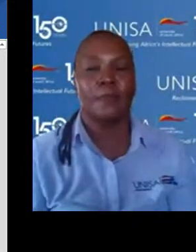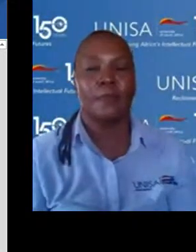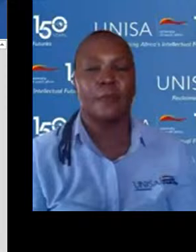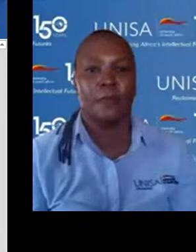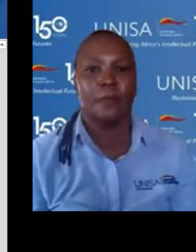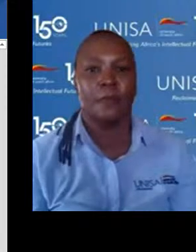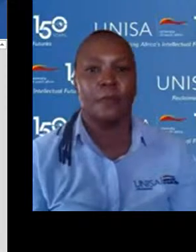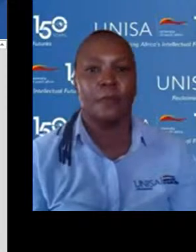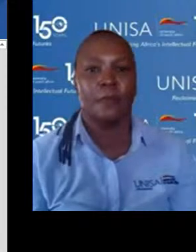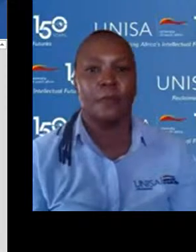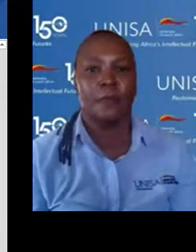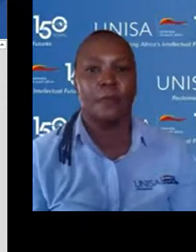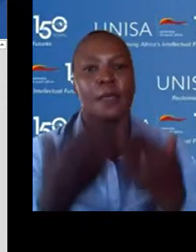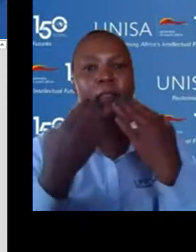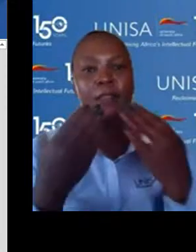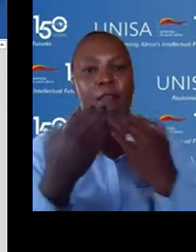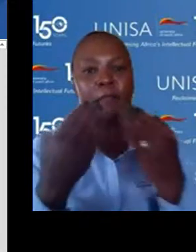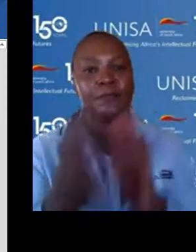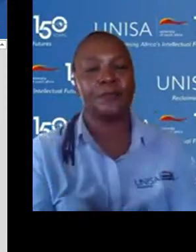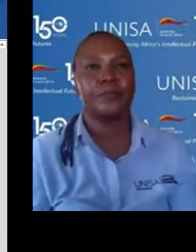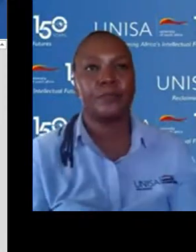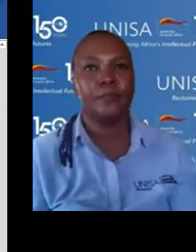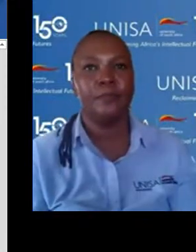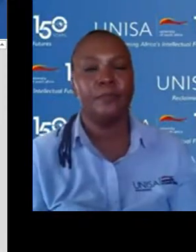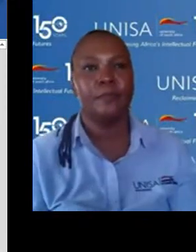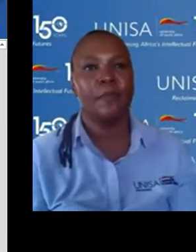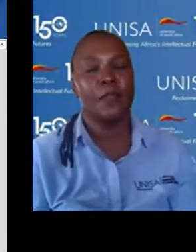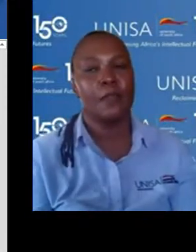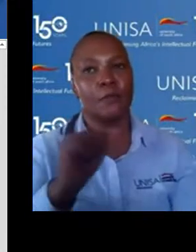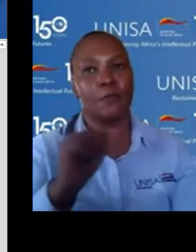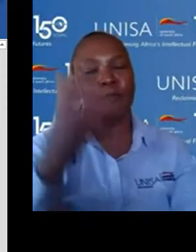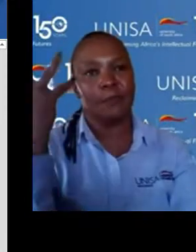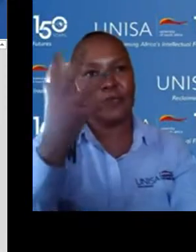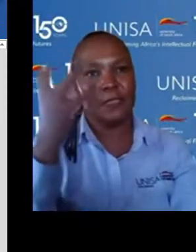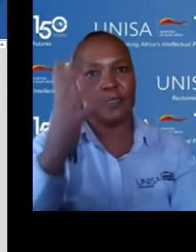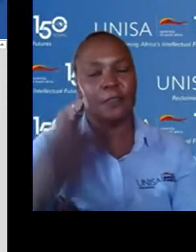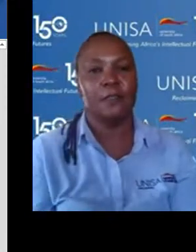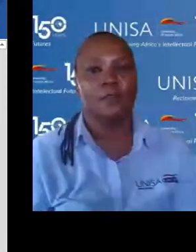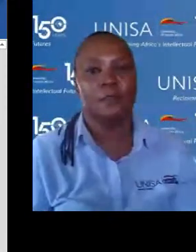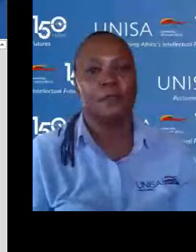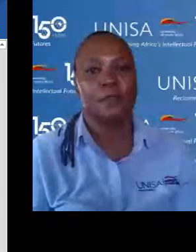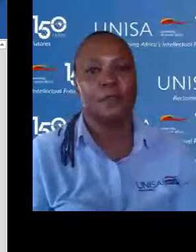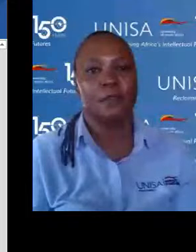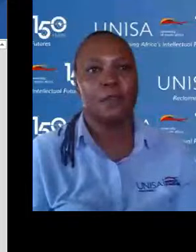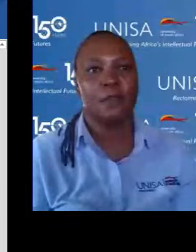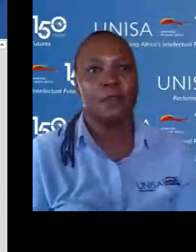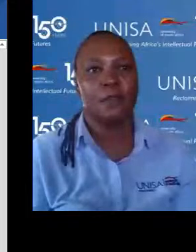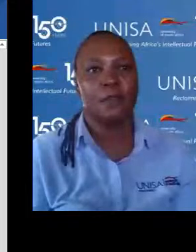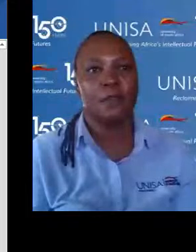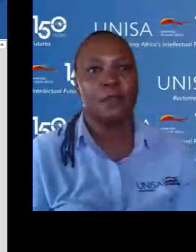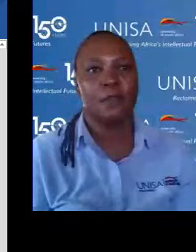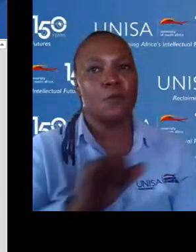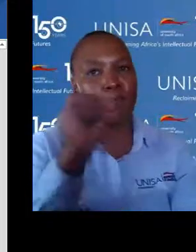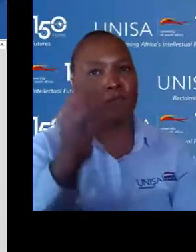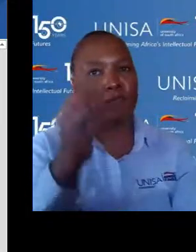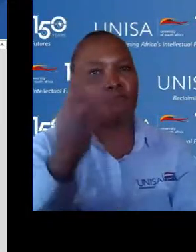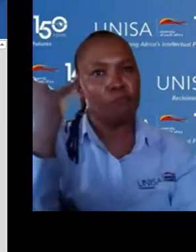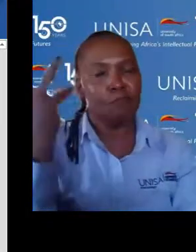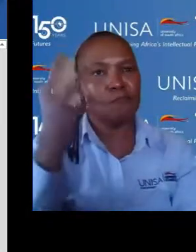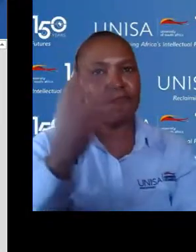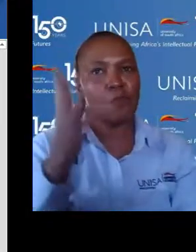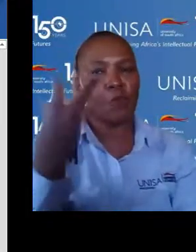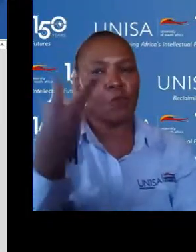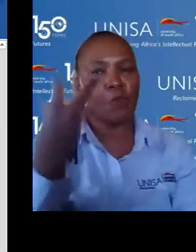thank you for your presentations. Your presentations were truly impressive,